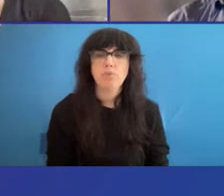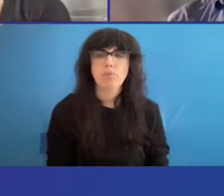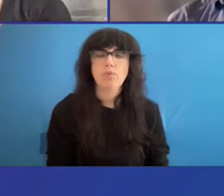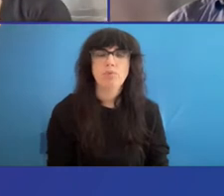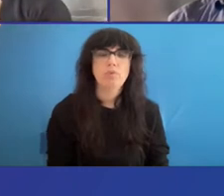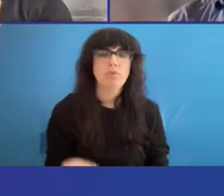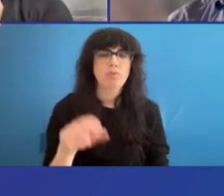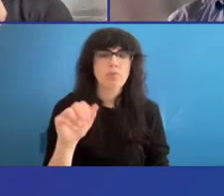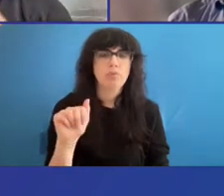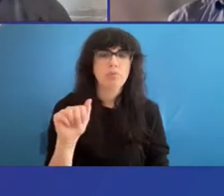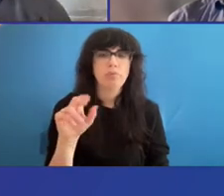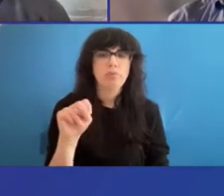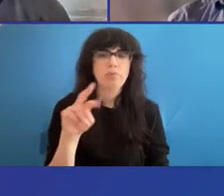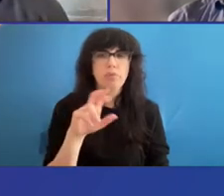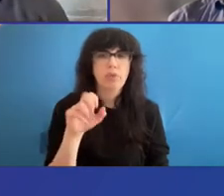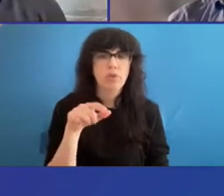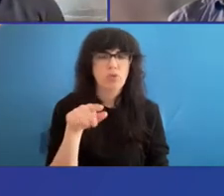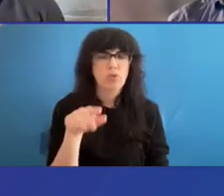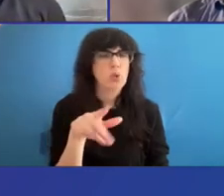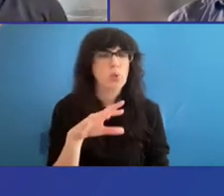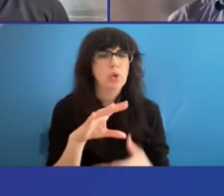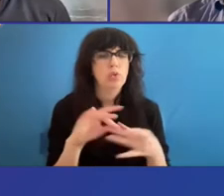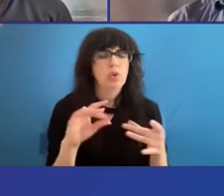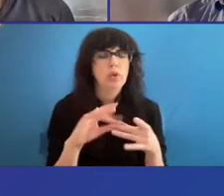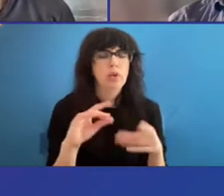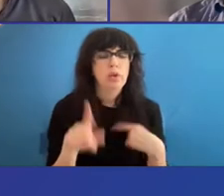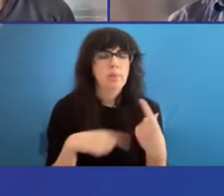Andre, you were talking about